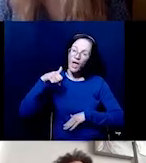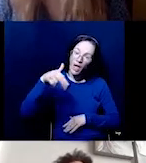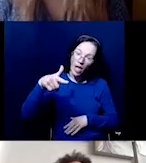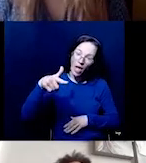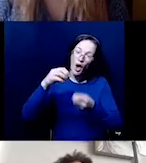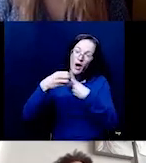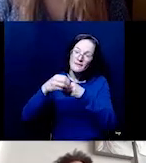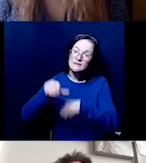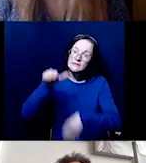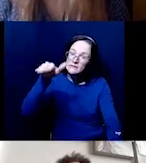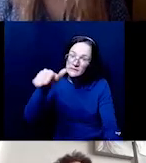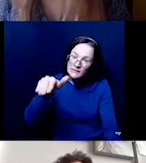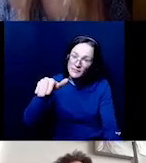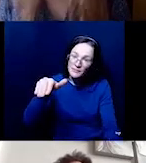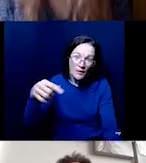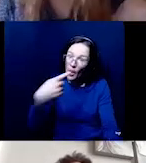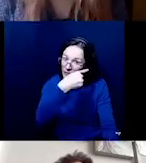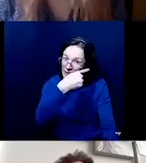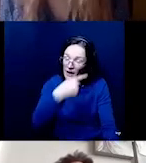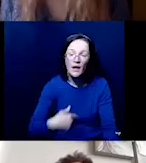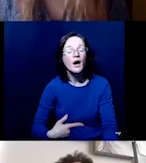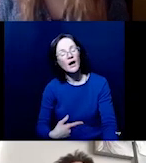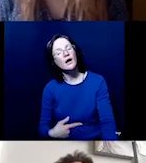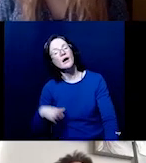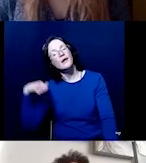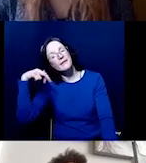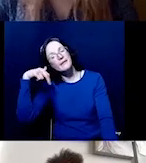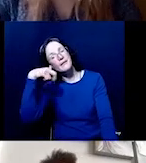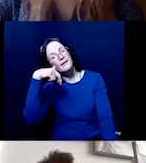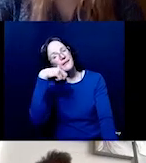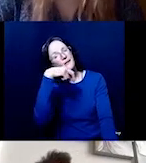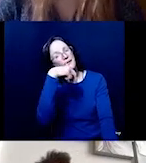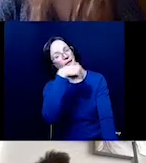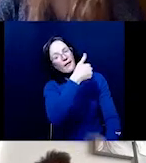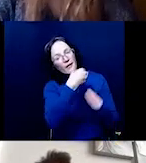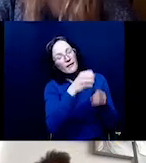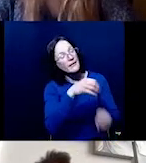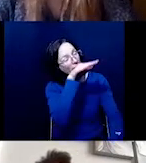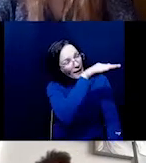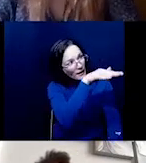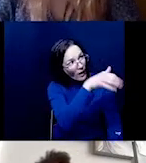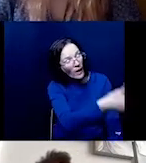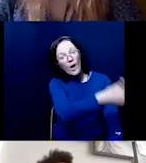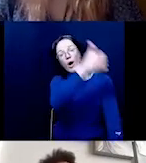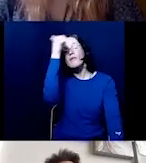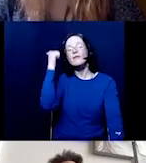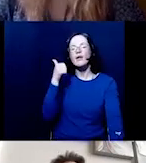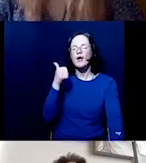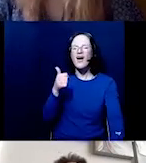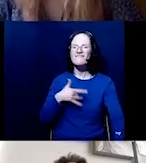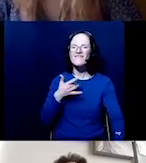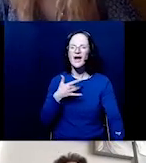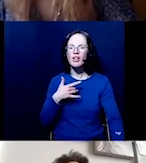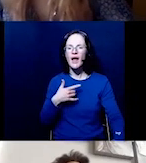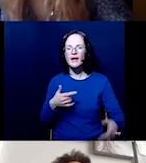you're a ball going from one place to the other nonstop is very difficult. Also, you need to